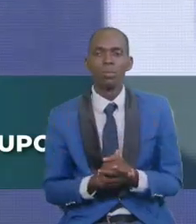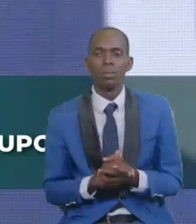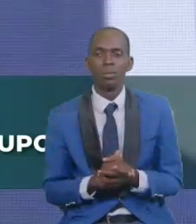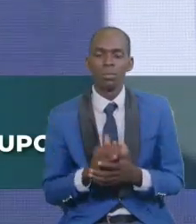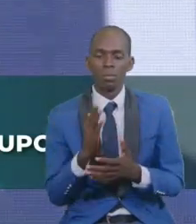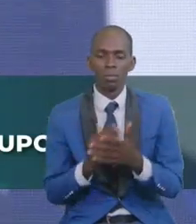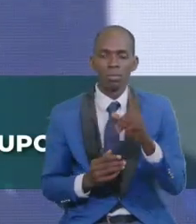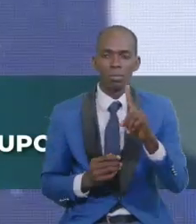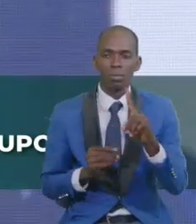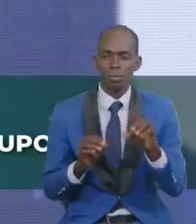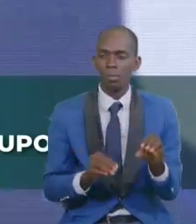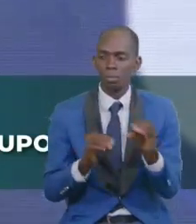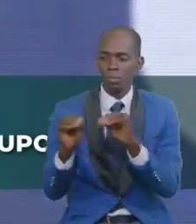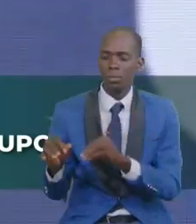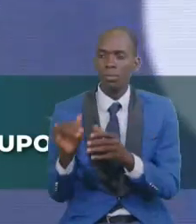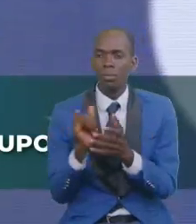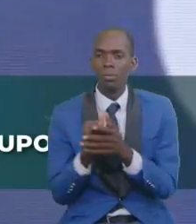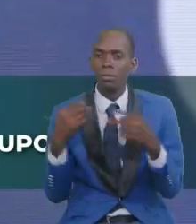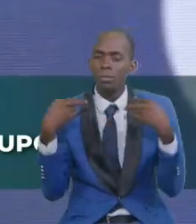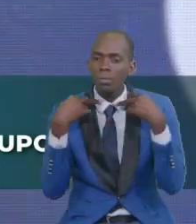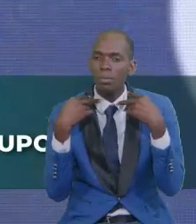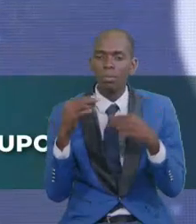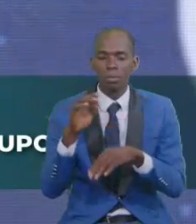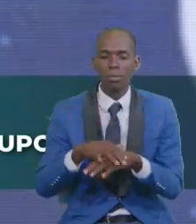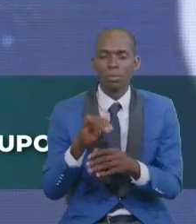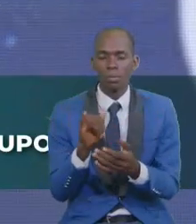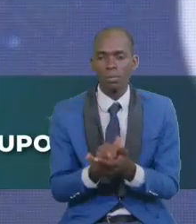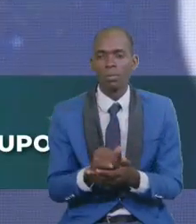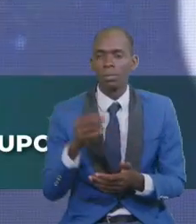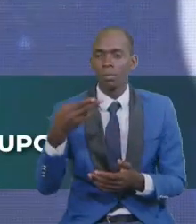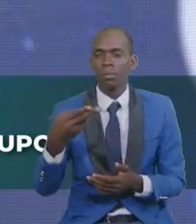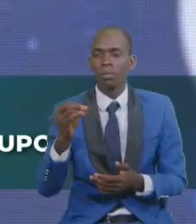Someone puts that yoke on that ox.